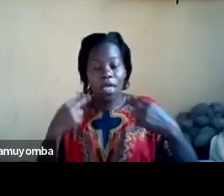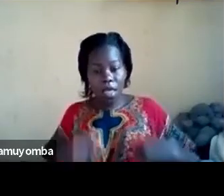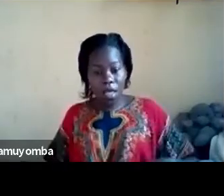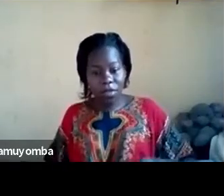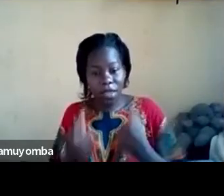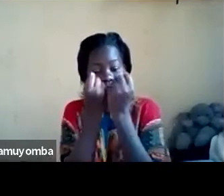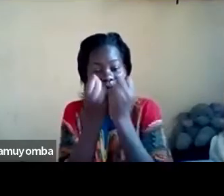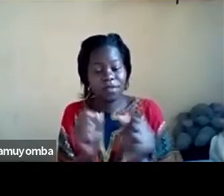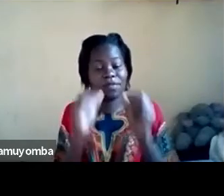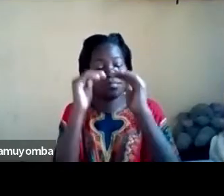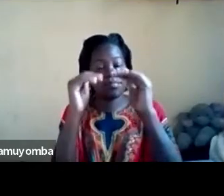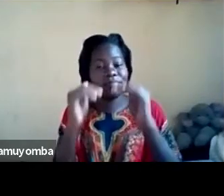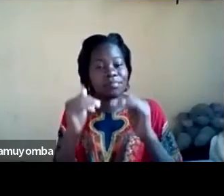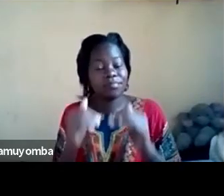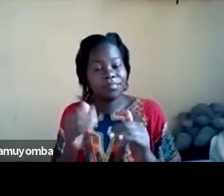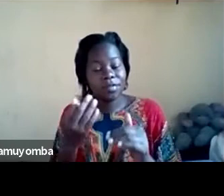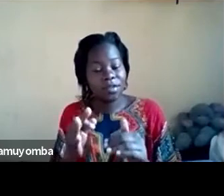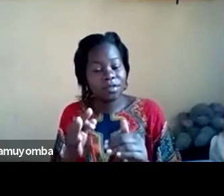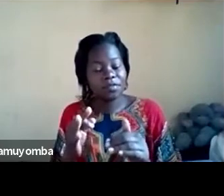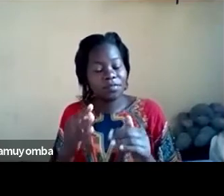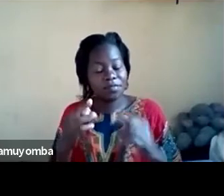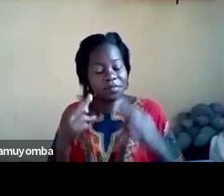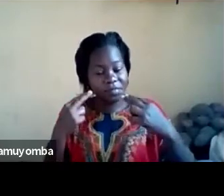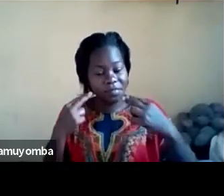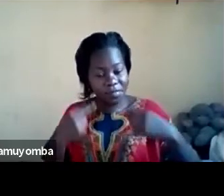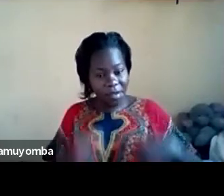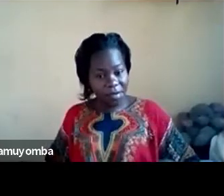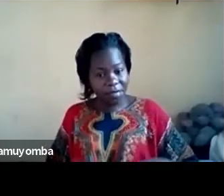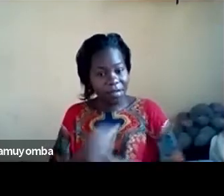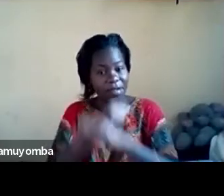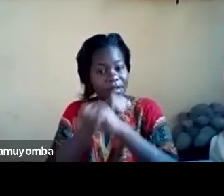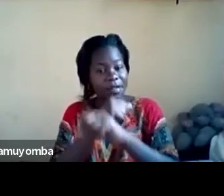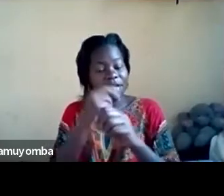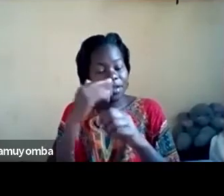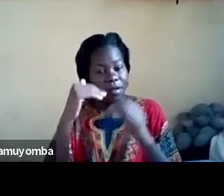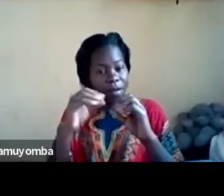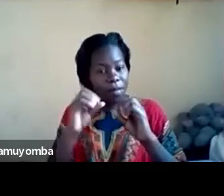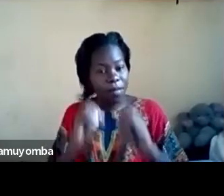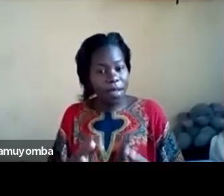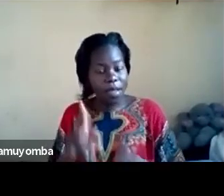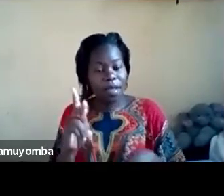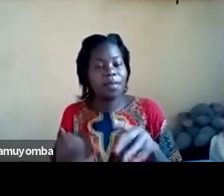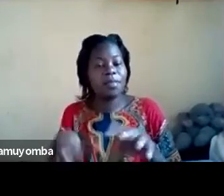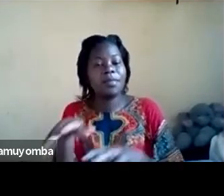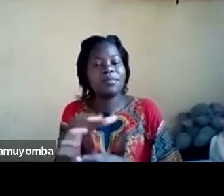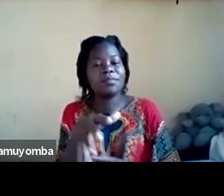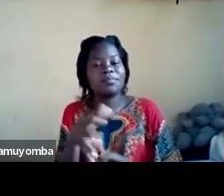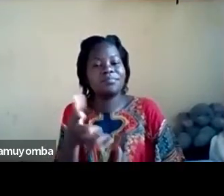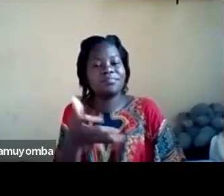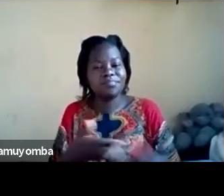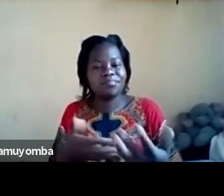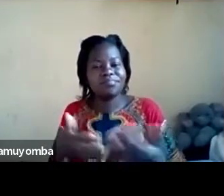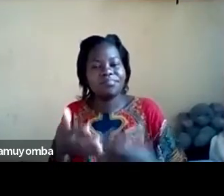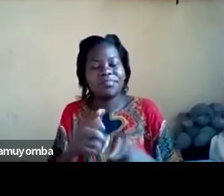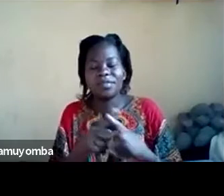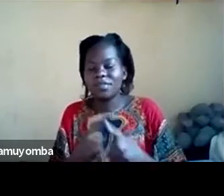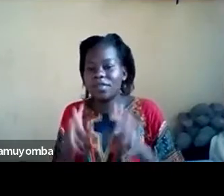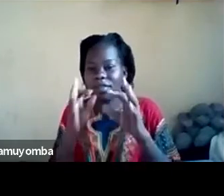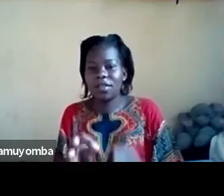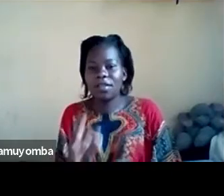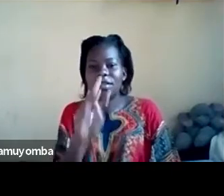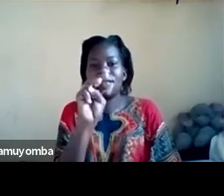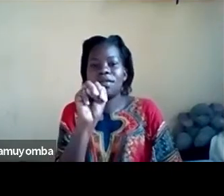have health and safety standards, we are doomed. So you find people engaging with a lot of things like mercury and all of these things, but we need to find ways